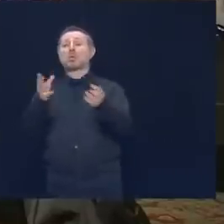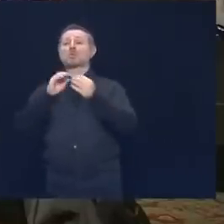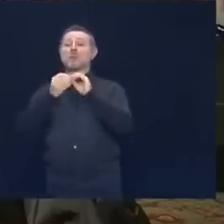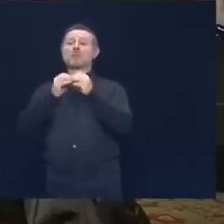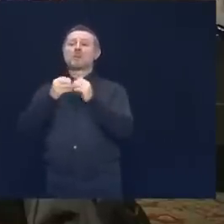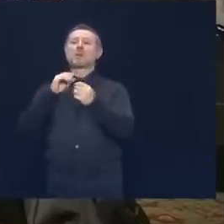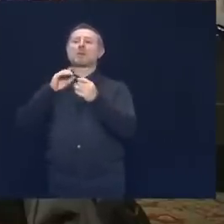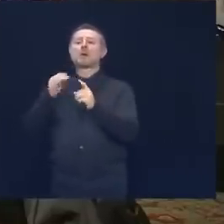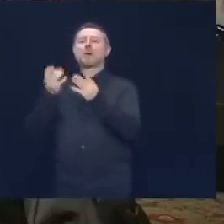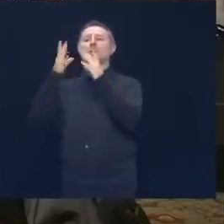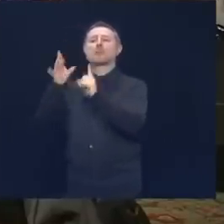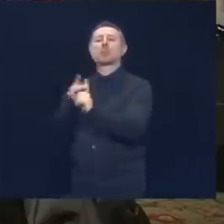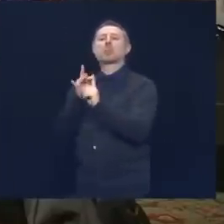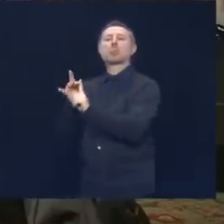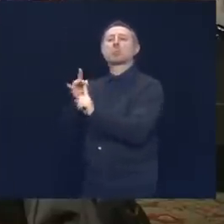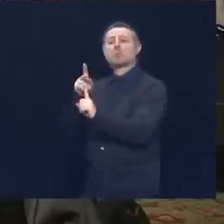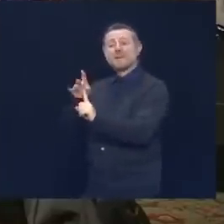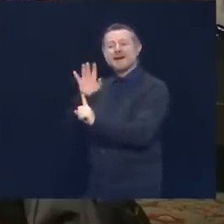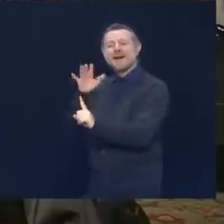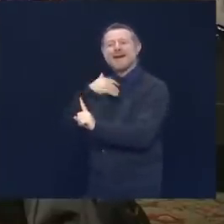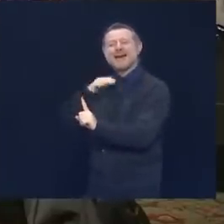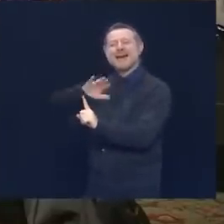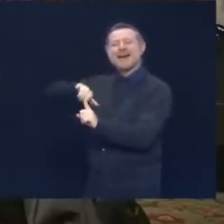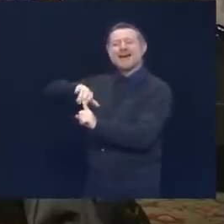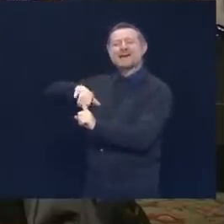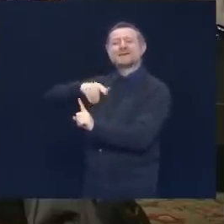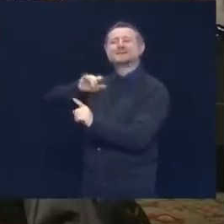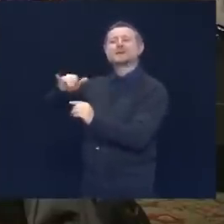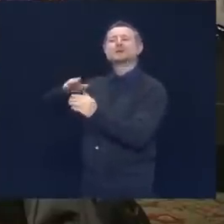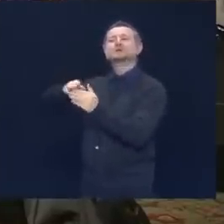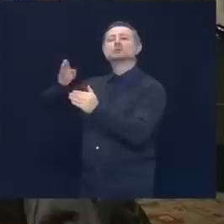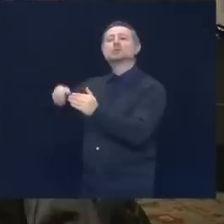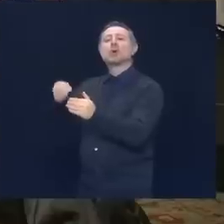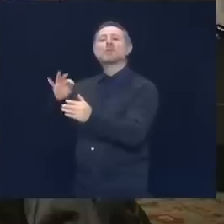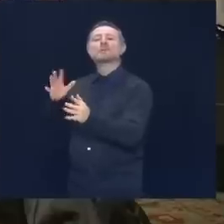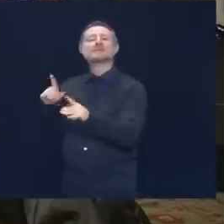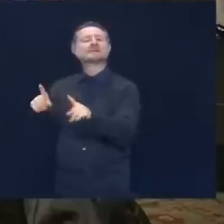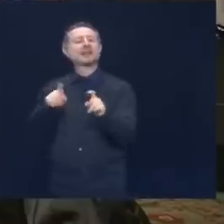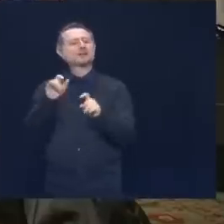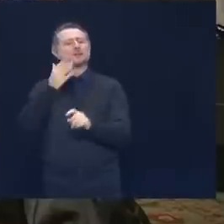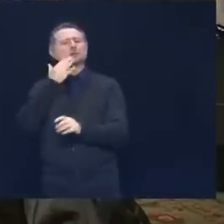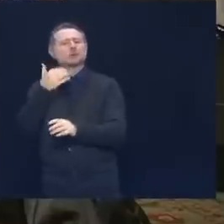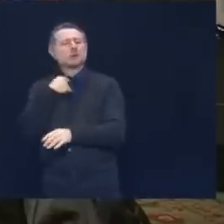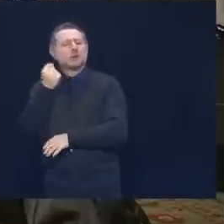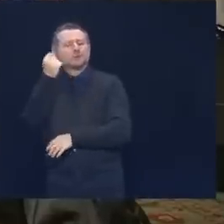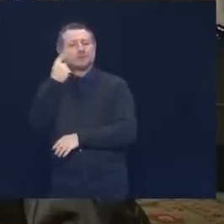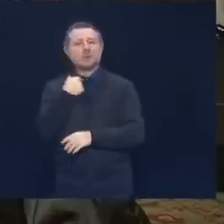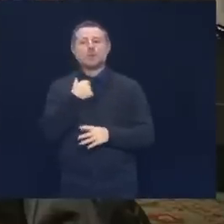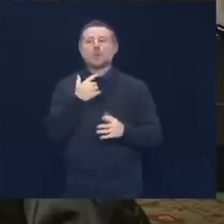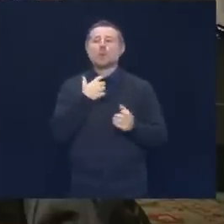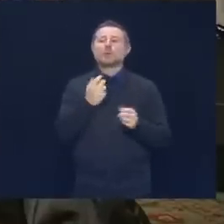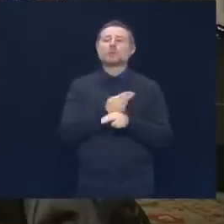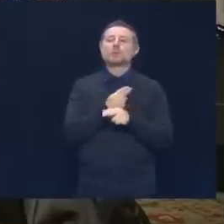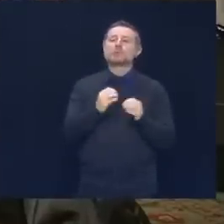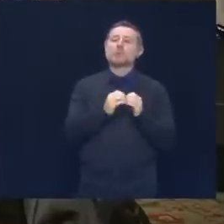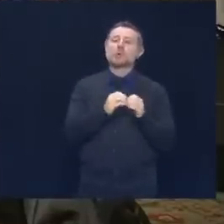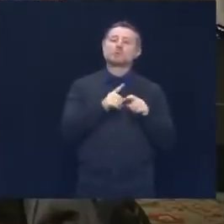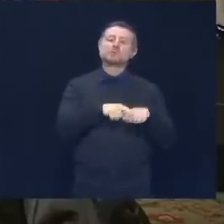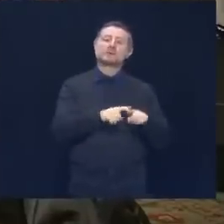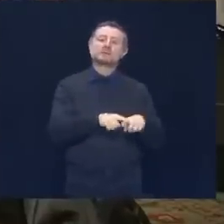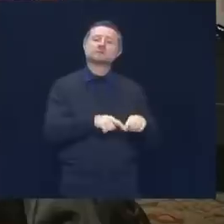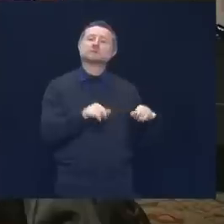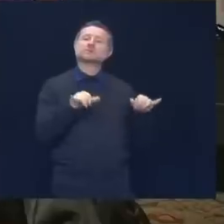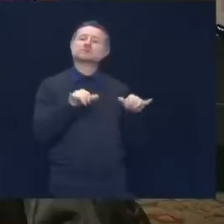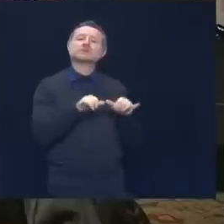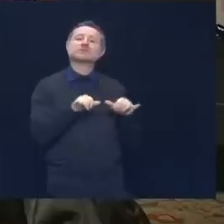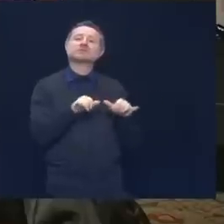positivity rates, where that is a product of the amount of testing, which is good, but why not rely on a more reliable metric, such as a case-based